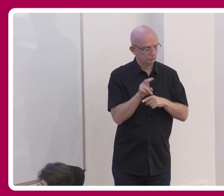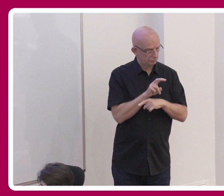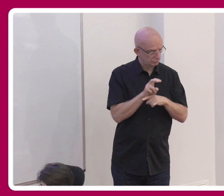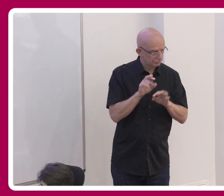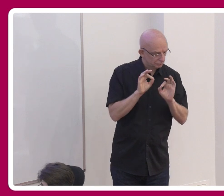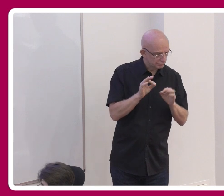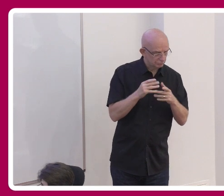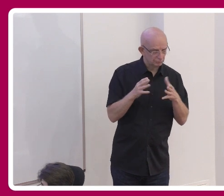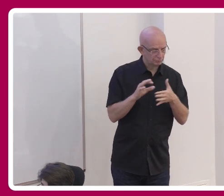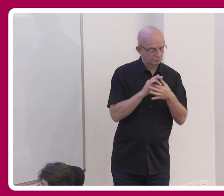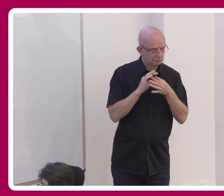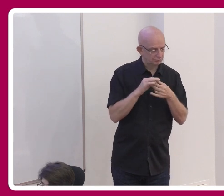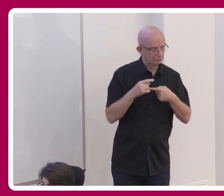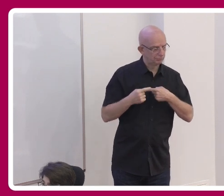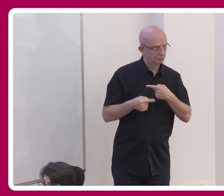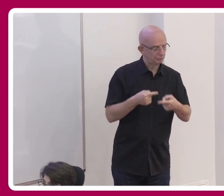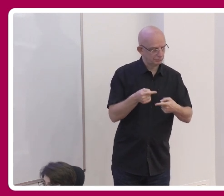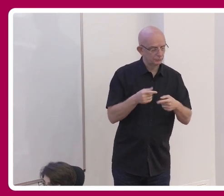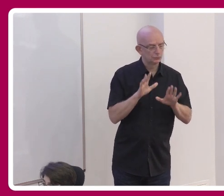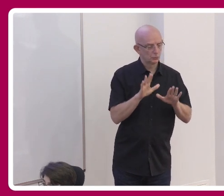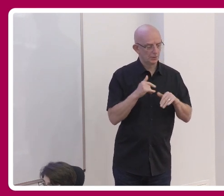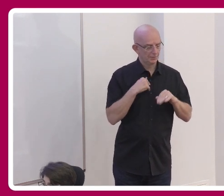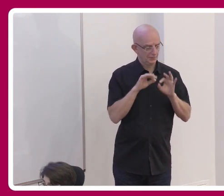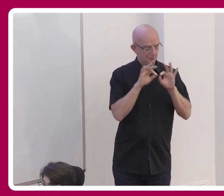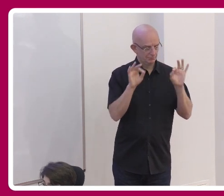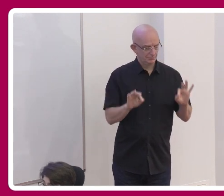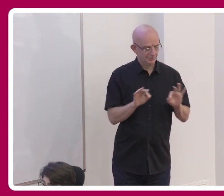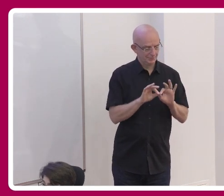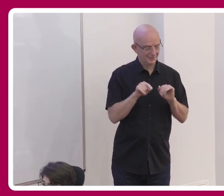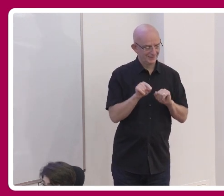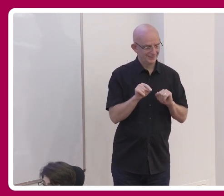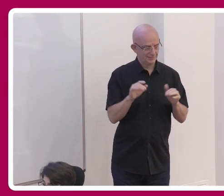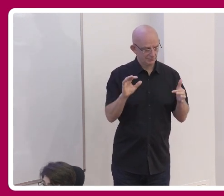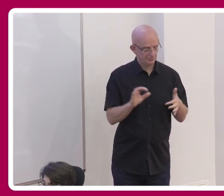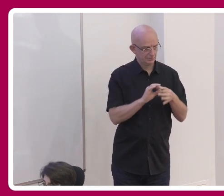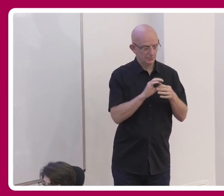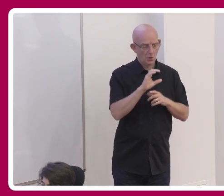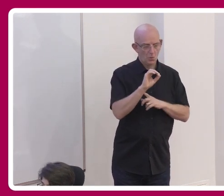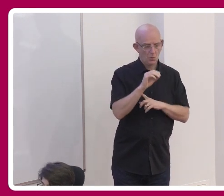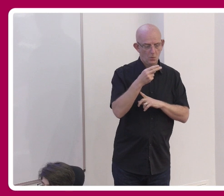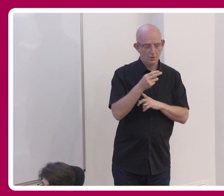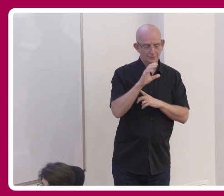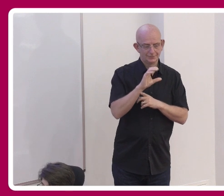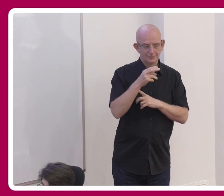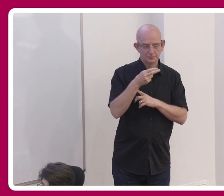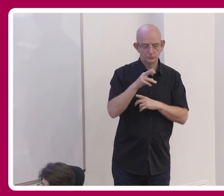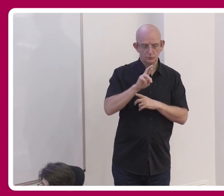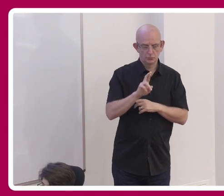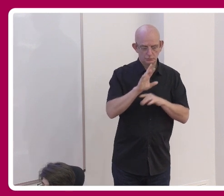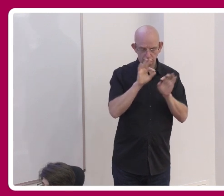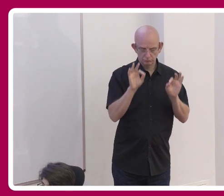of years ago that defined monitoring as a process in which you collect information, you carry out legal and